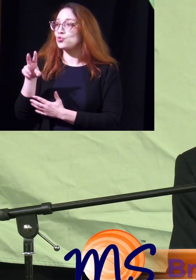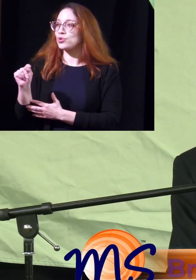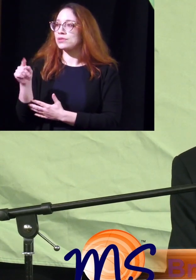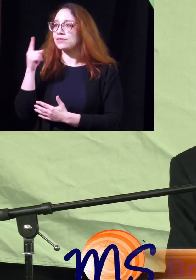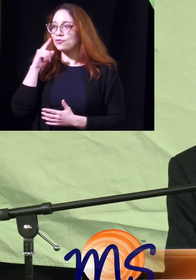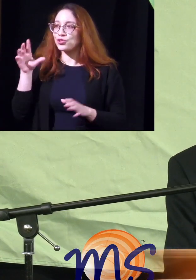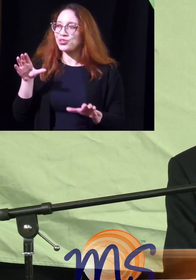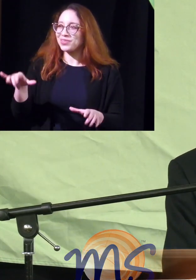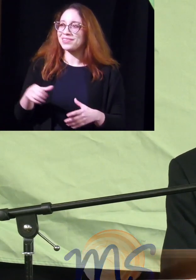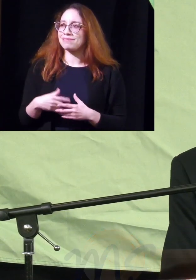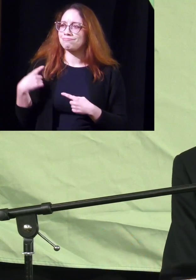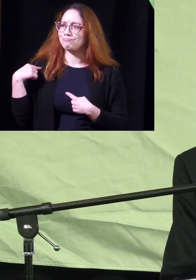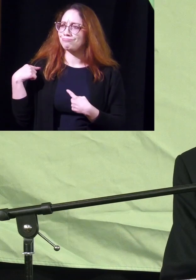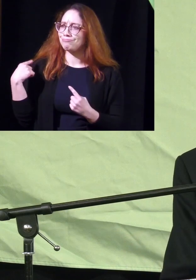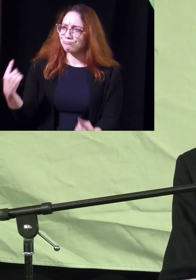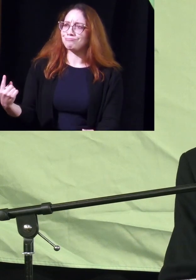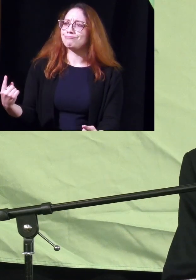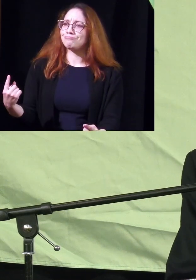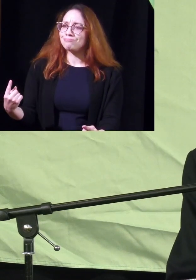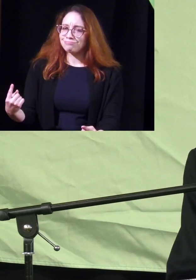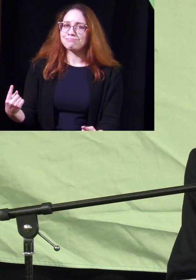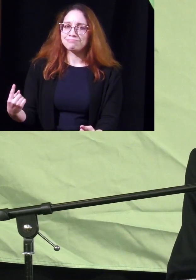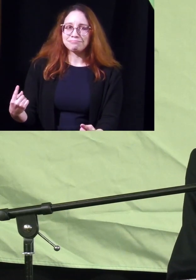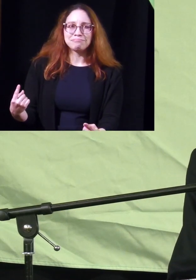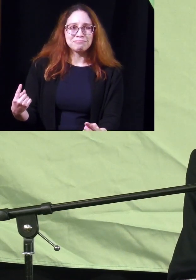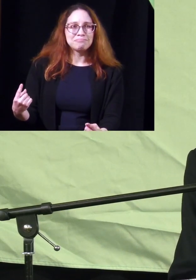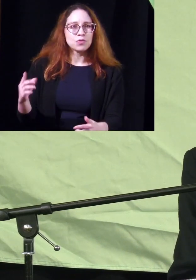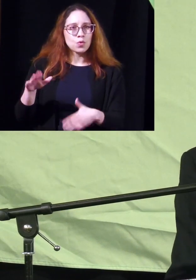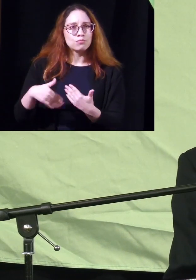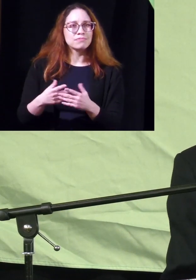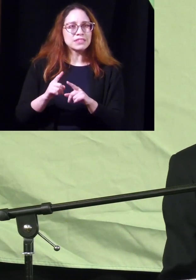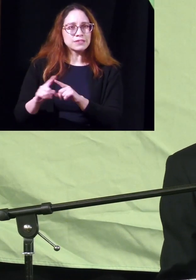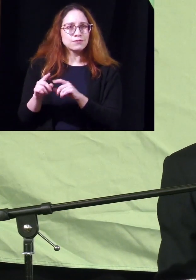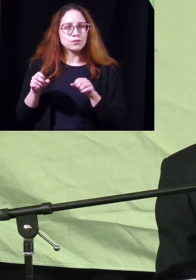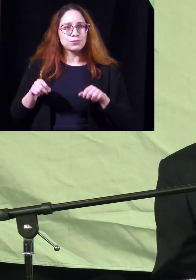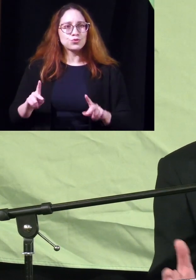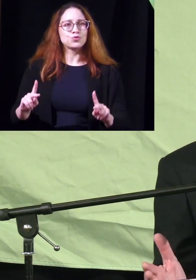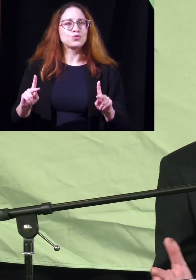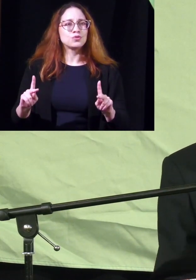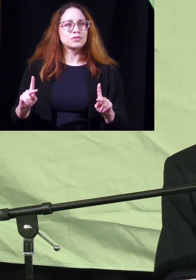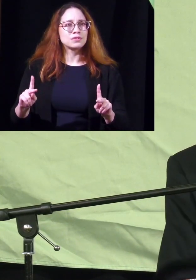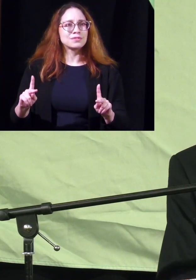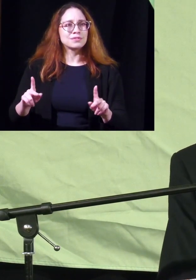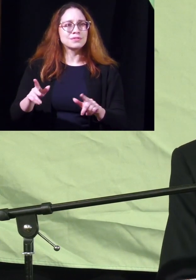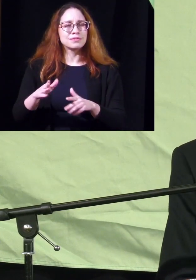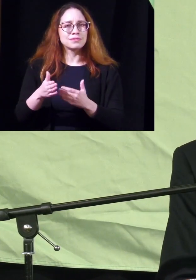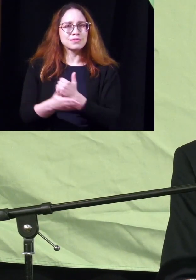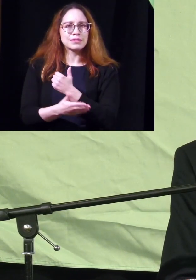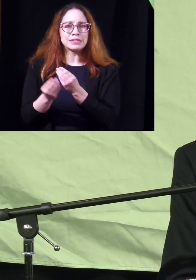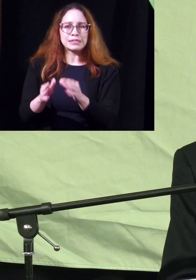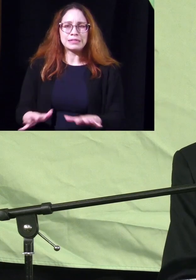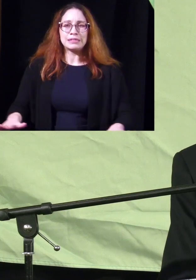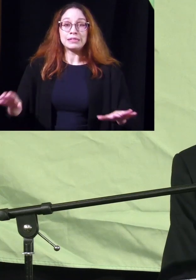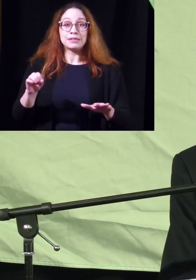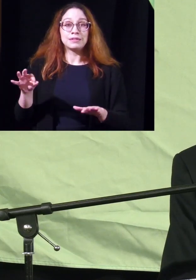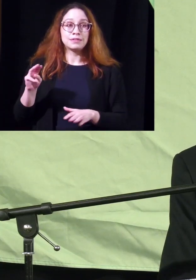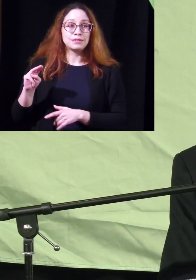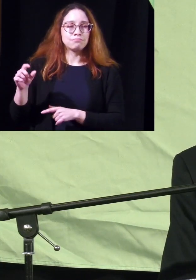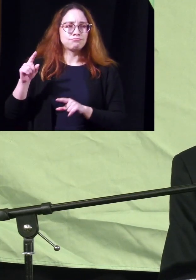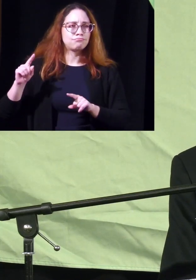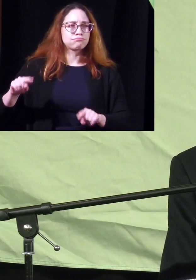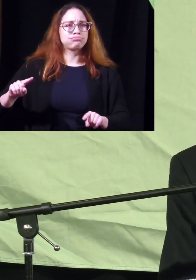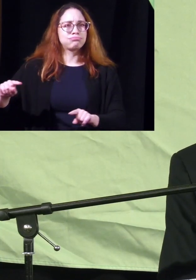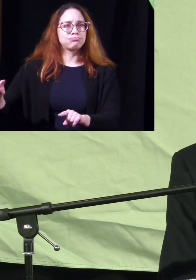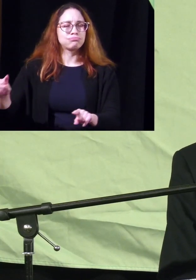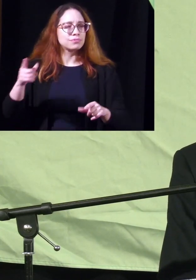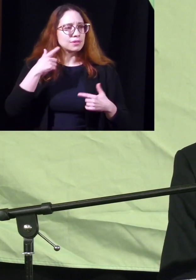for doing this for so long and providing us with all the opportunities. So we're in the land of MS. Those of you who've been to these, I